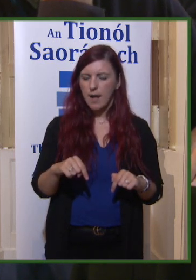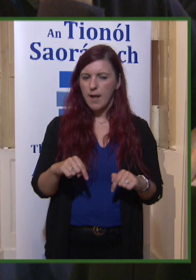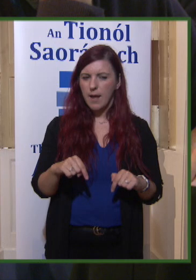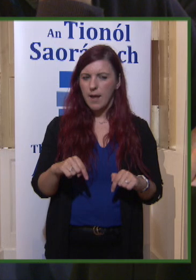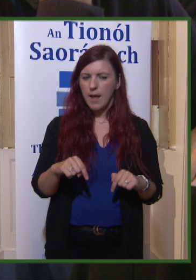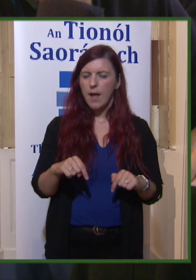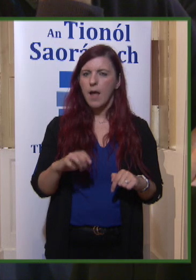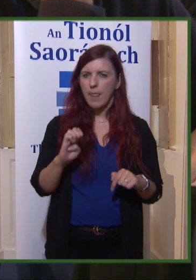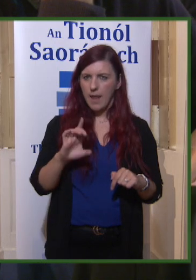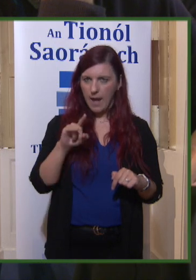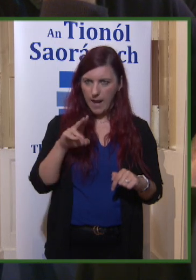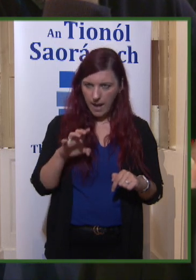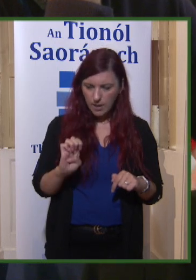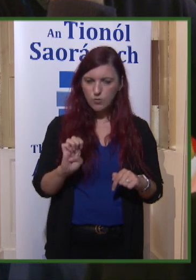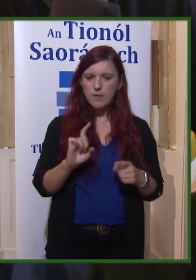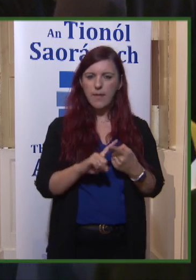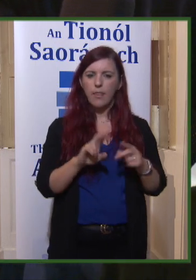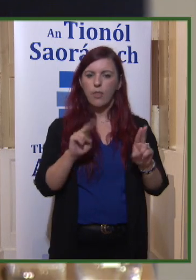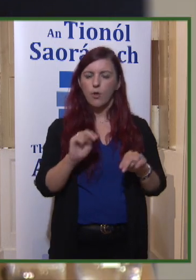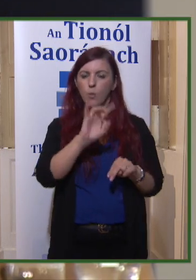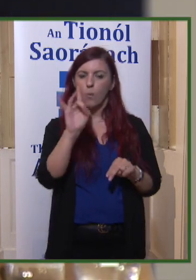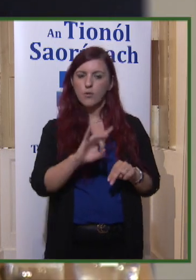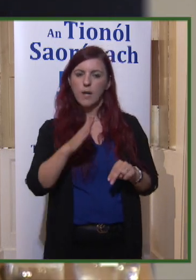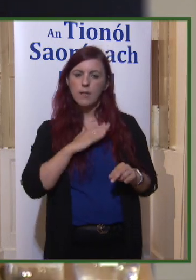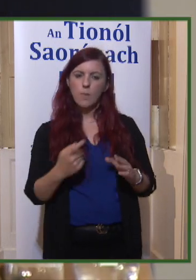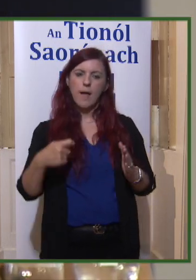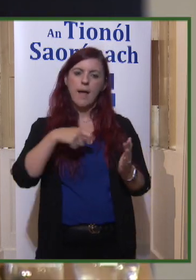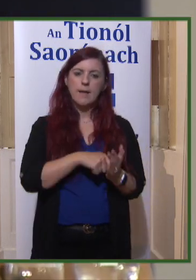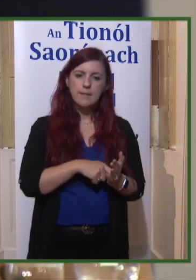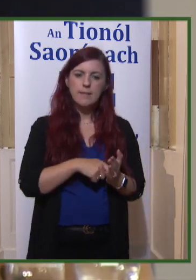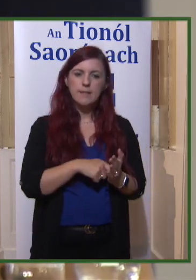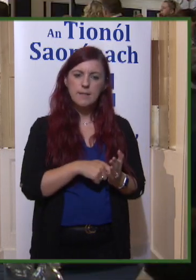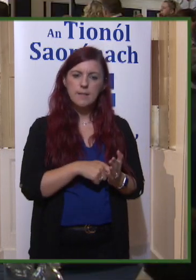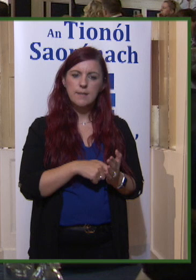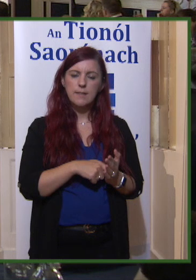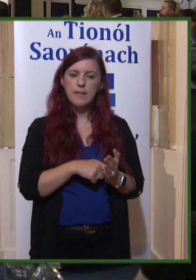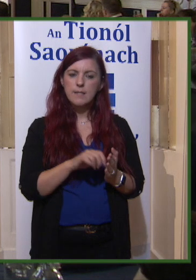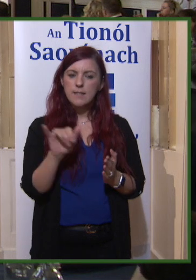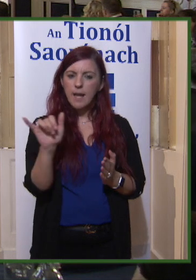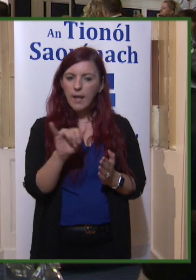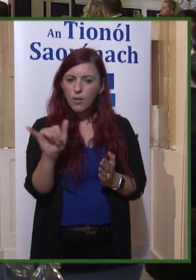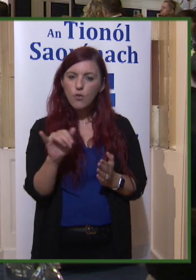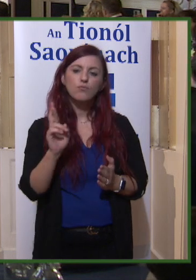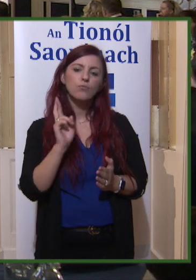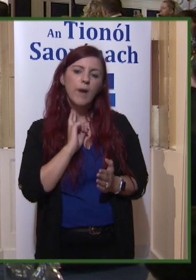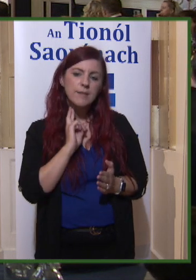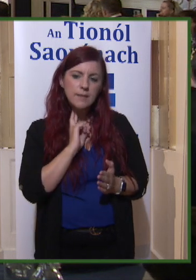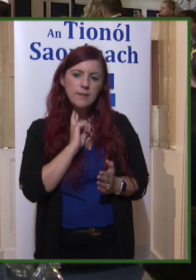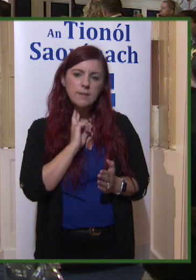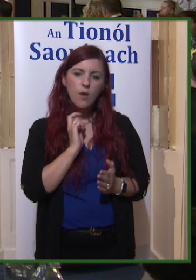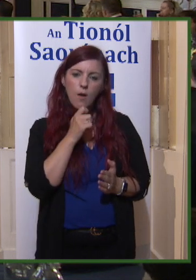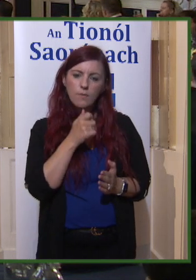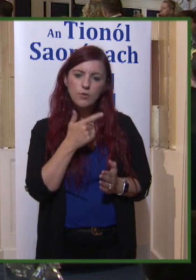the electorate, and then the new question that they would like to add, whether it is the residents of